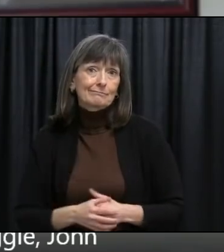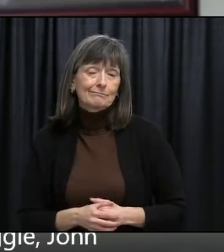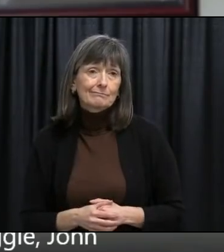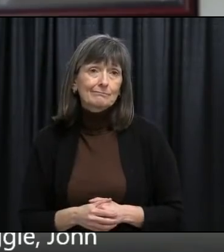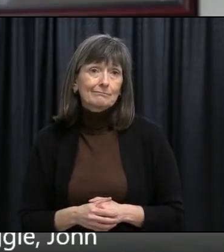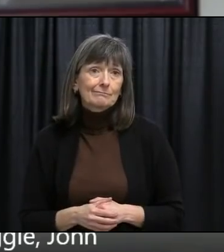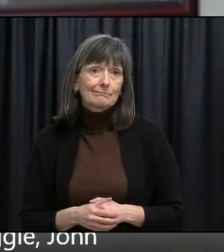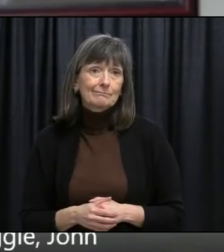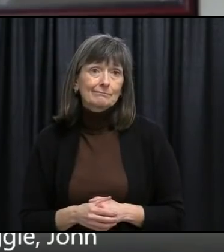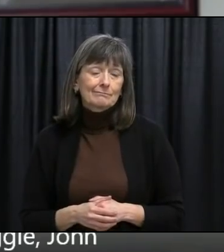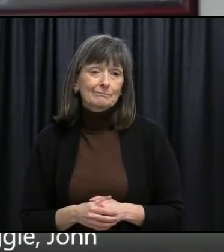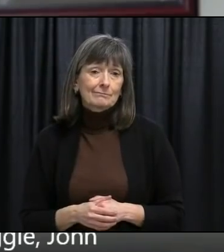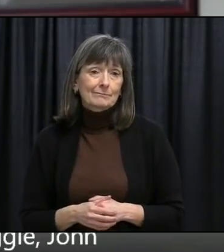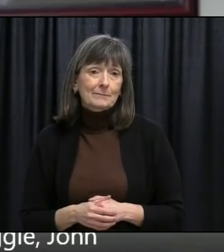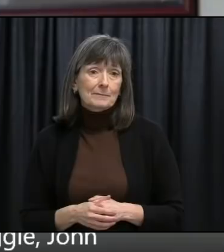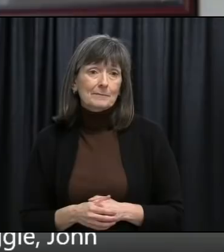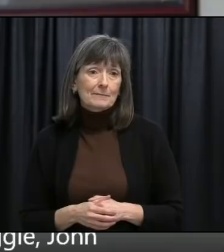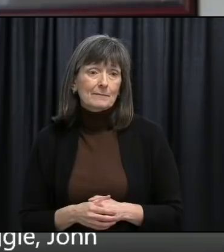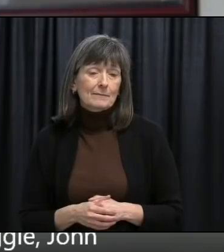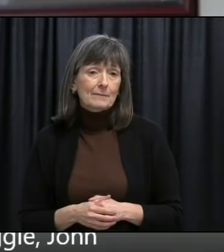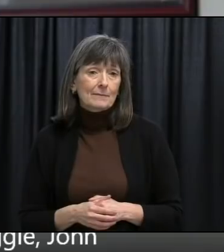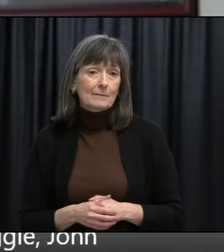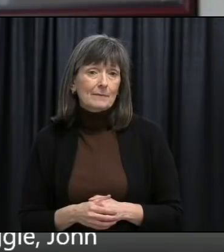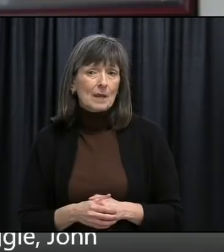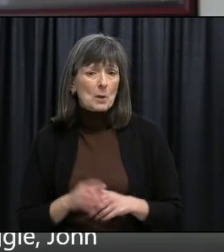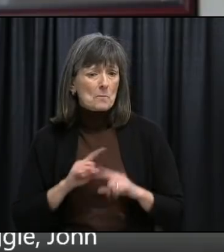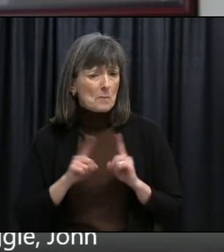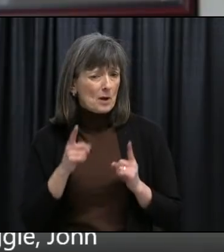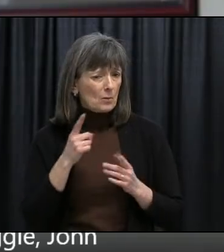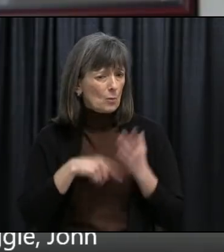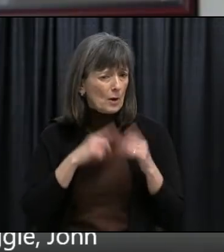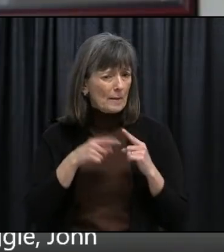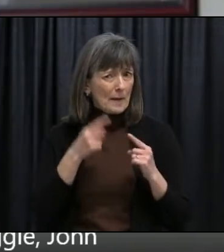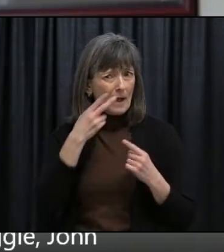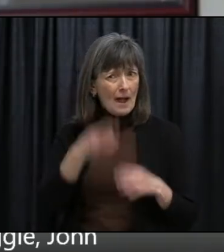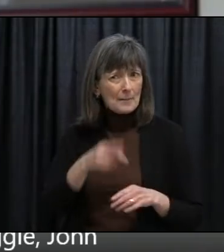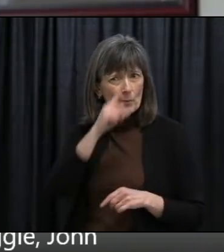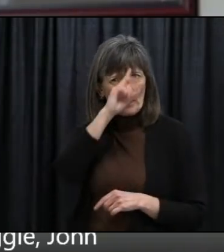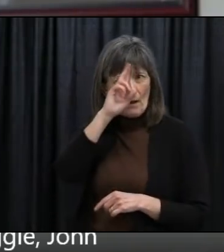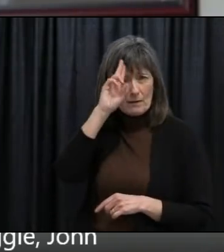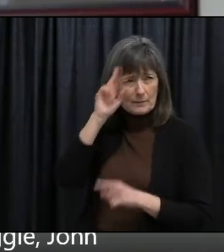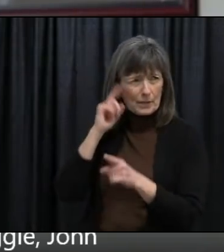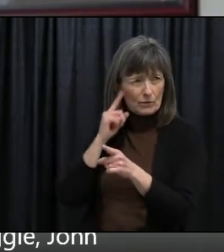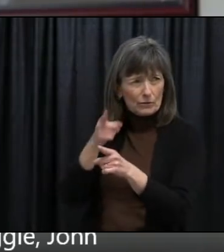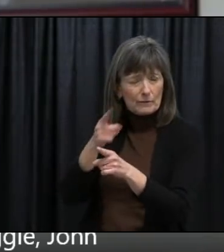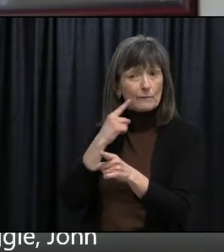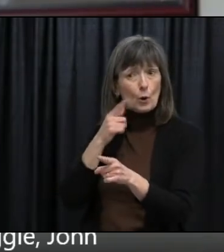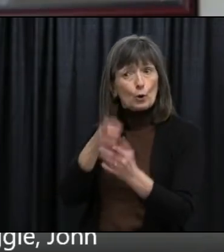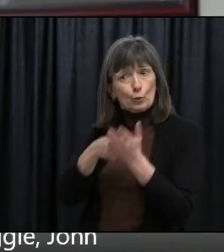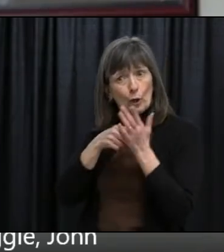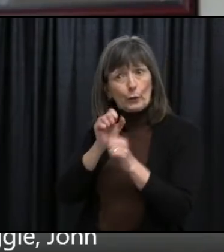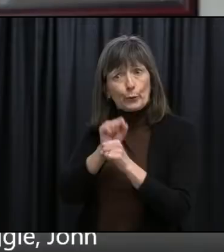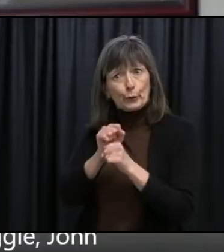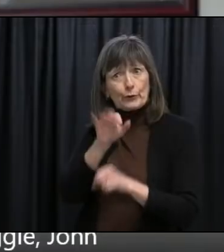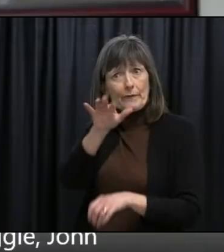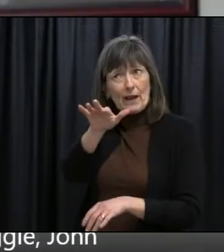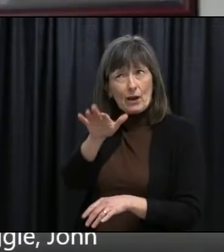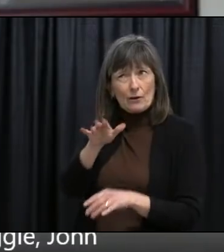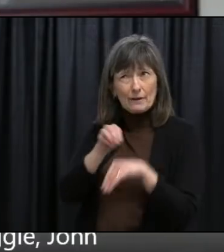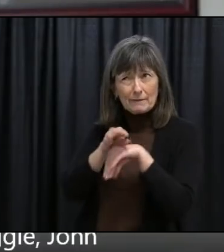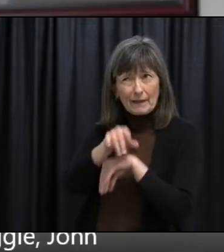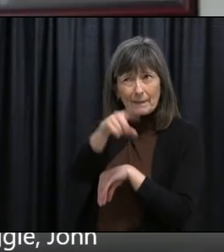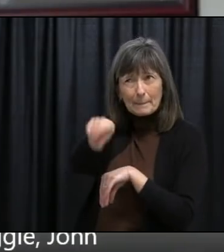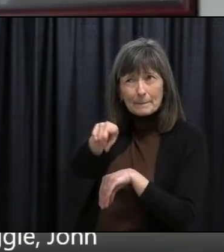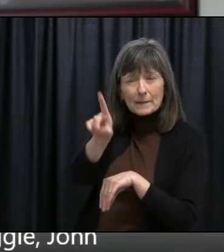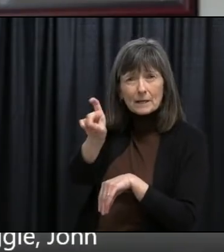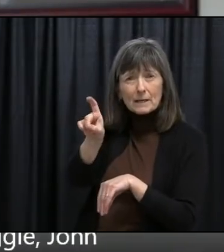Was I wrong in the way that I described how those employees would work? Because if I am, then please tell me. Well,